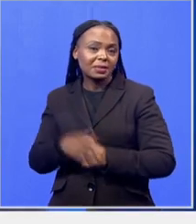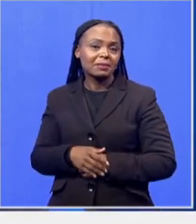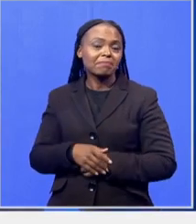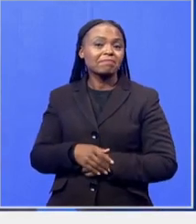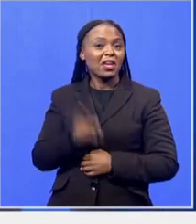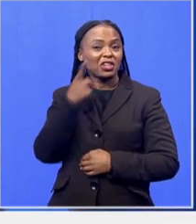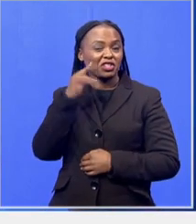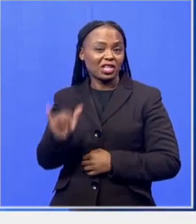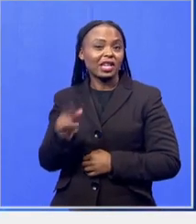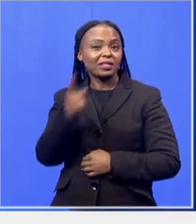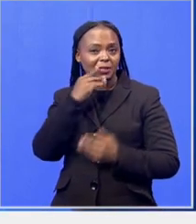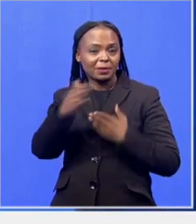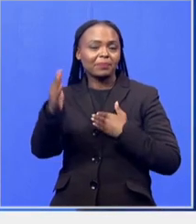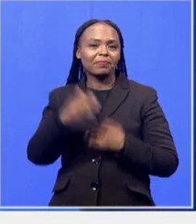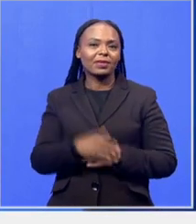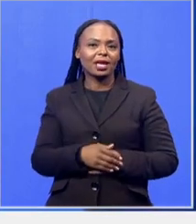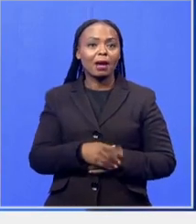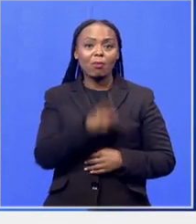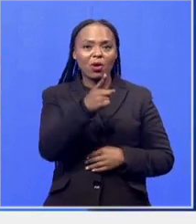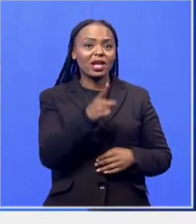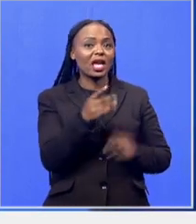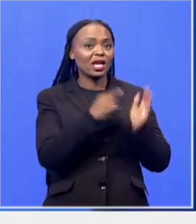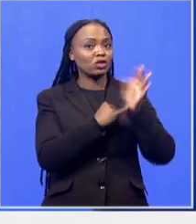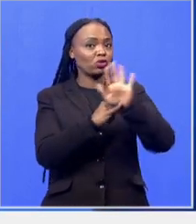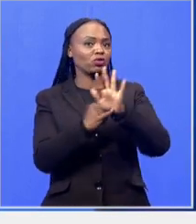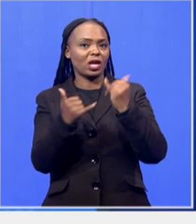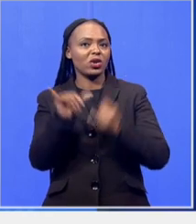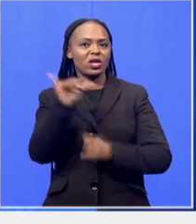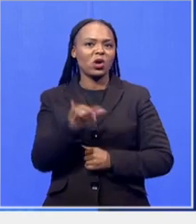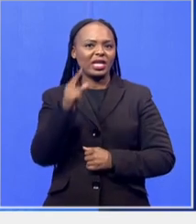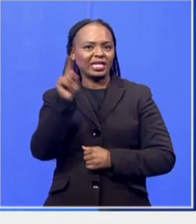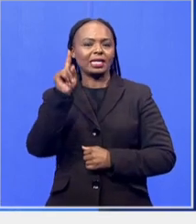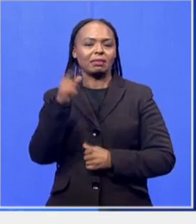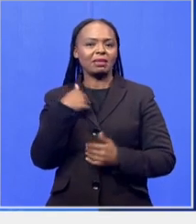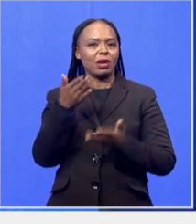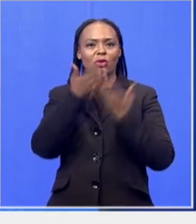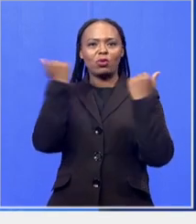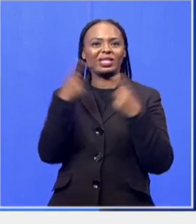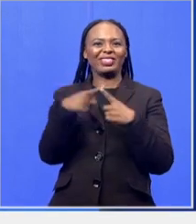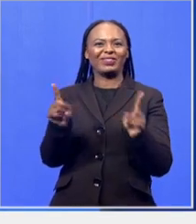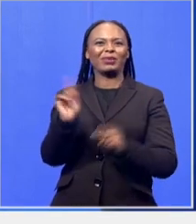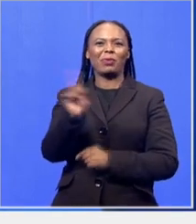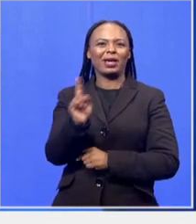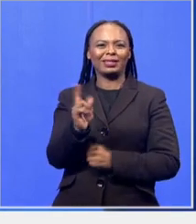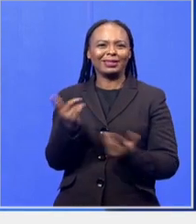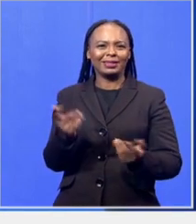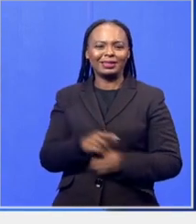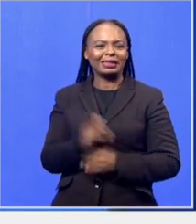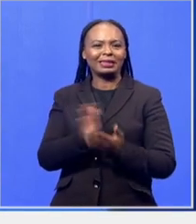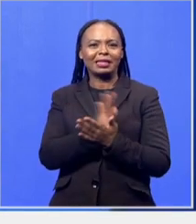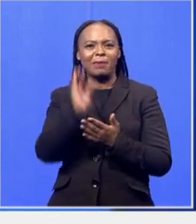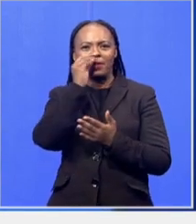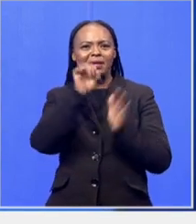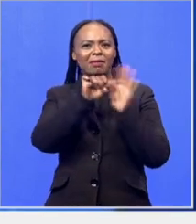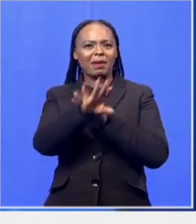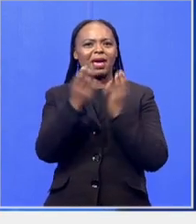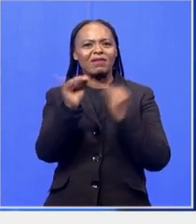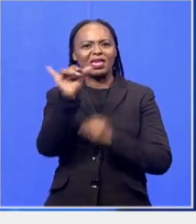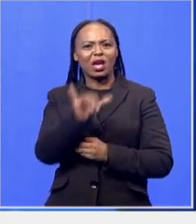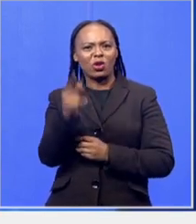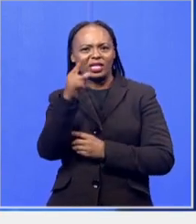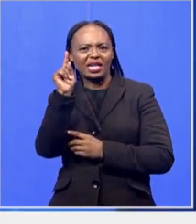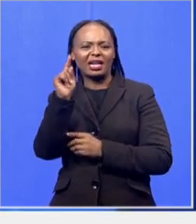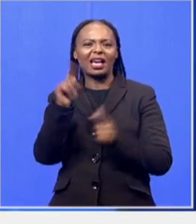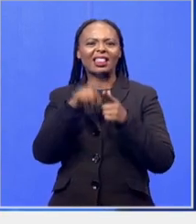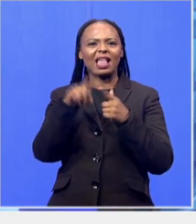they introduced the yellow tick, isn't it? Yes. They introduced the yellow tick. I don't know what the difference is, because I've seen with some media companies, they have yellow ticks instead of the blue